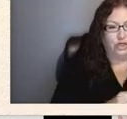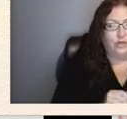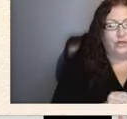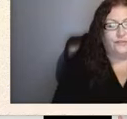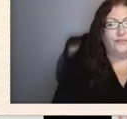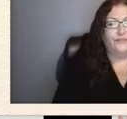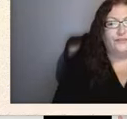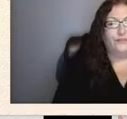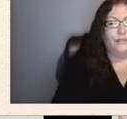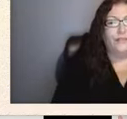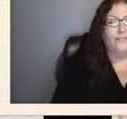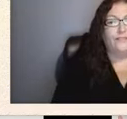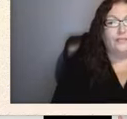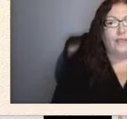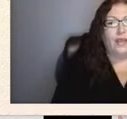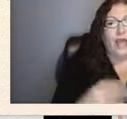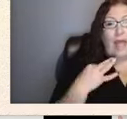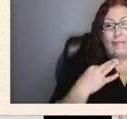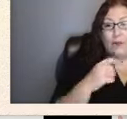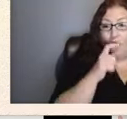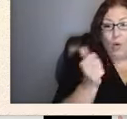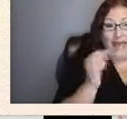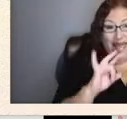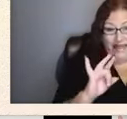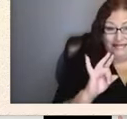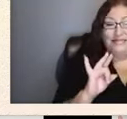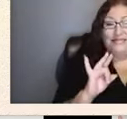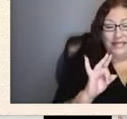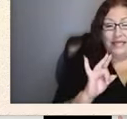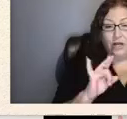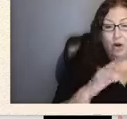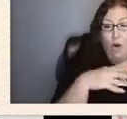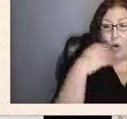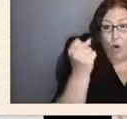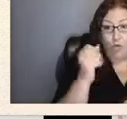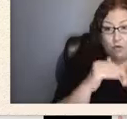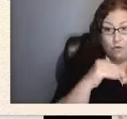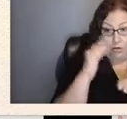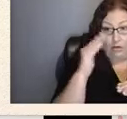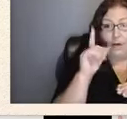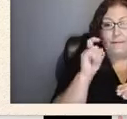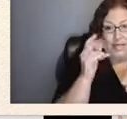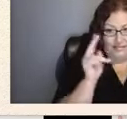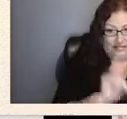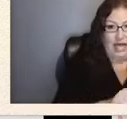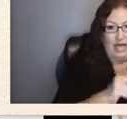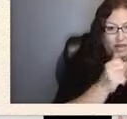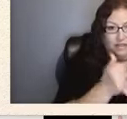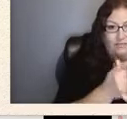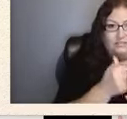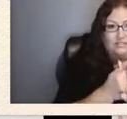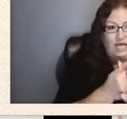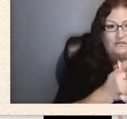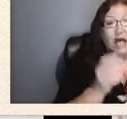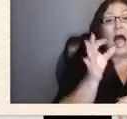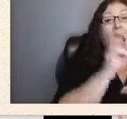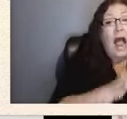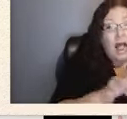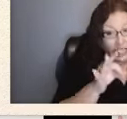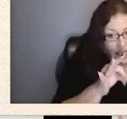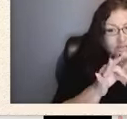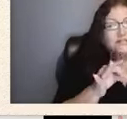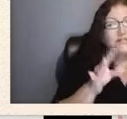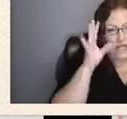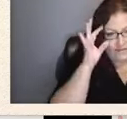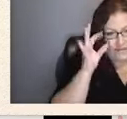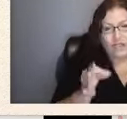Okay, applicants that are 18 years of age or older must sign the application unless they have been